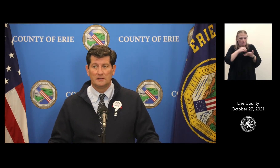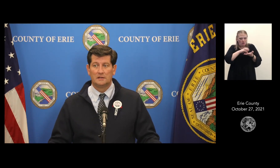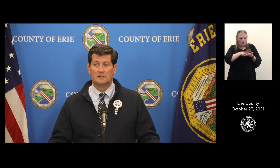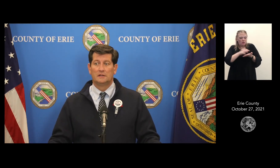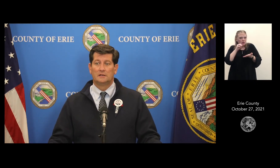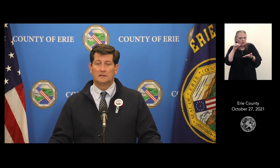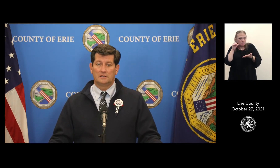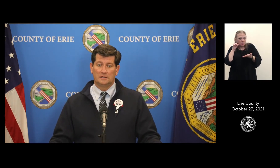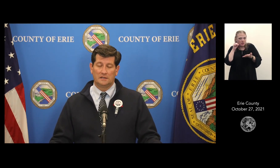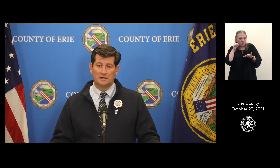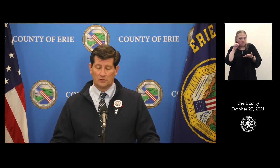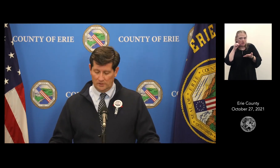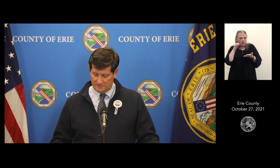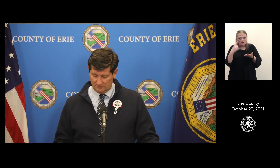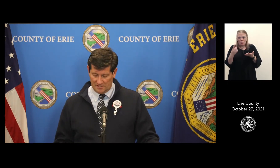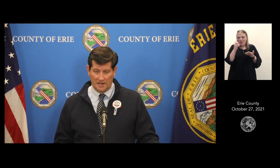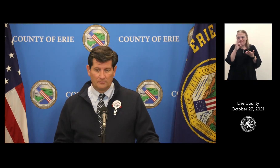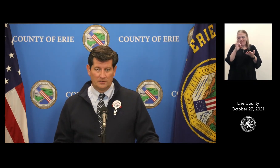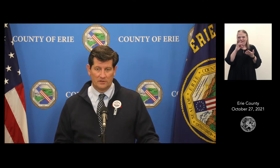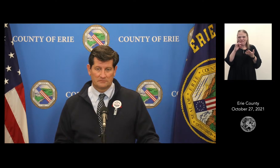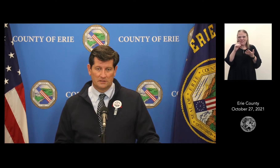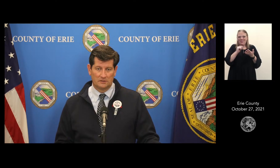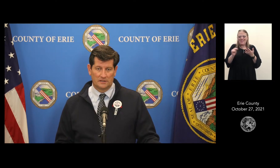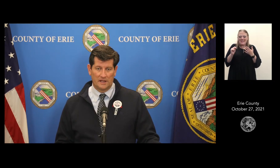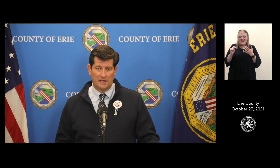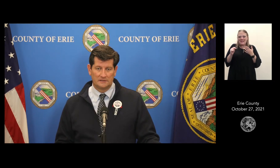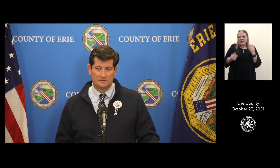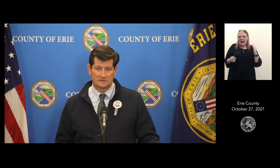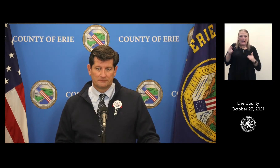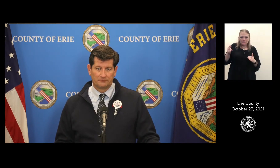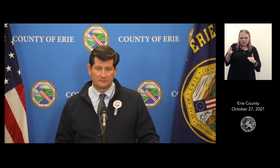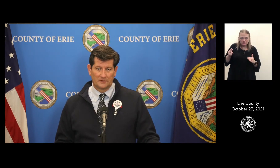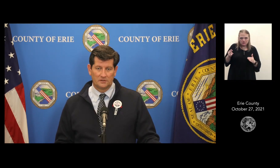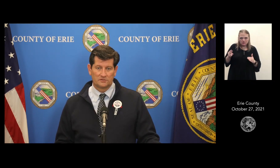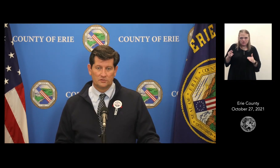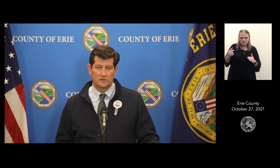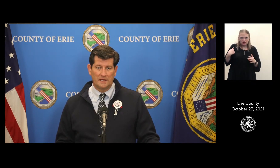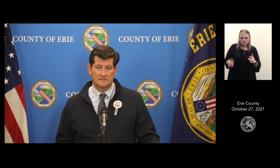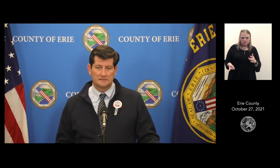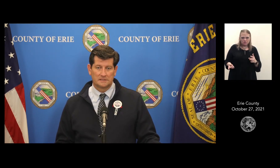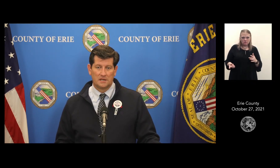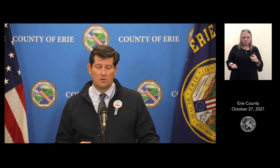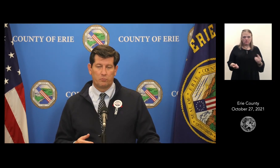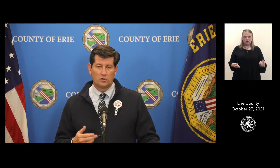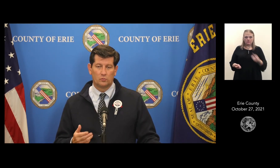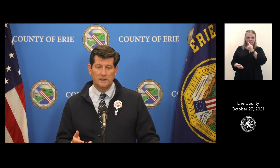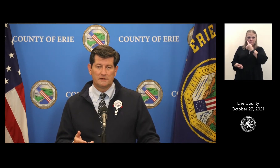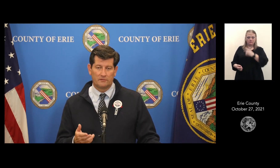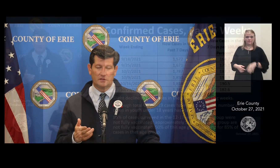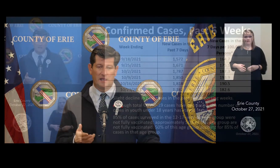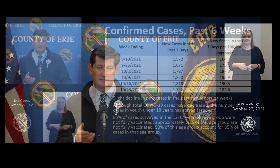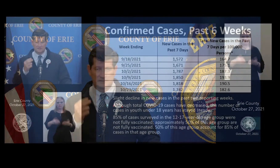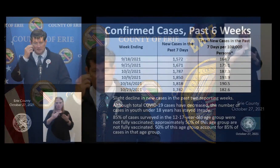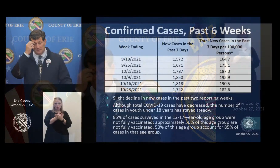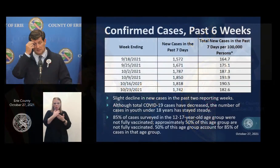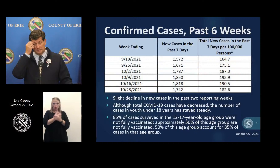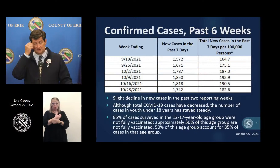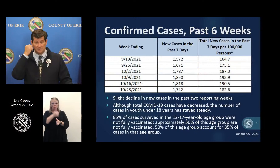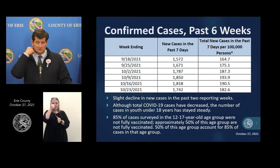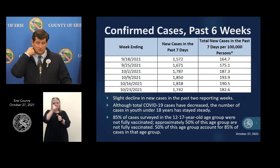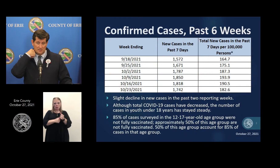we've had in quite some time, and the best way to look at that is just, here's the new cases per week for the